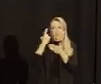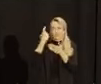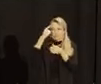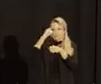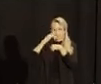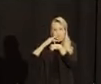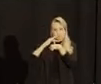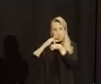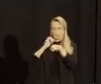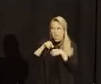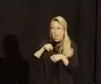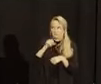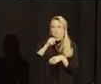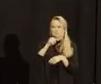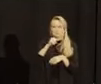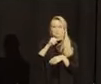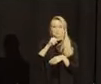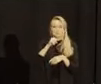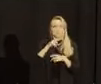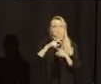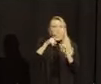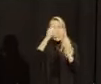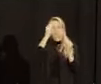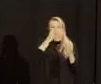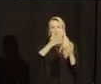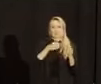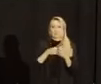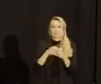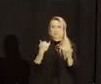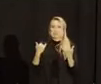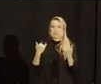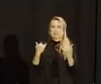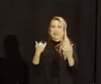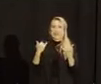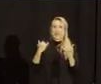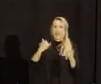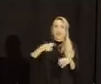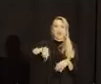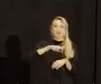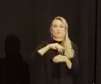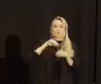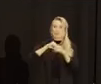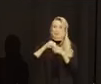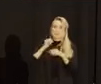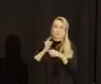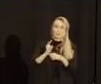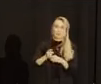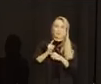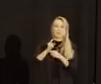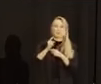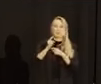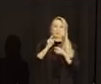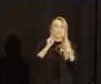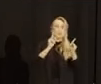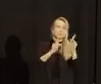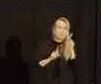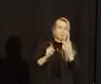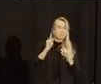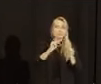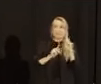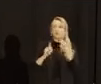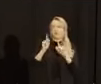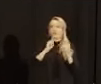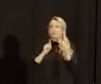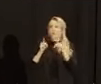moment where a lot of systems, people, and just the natural tendency of individuals is that